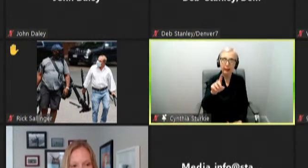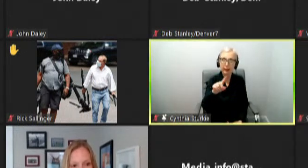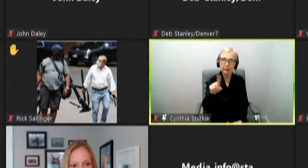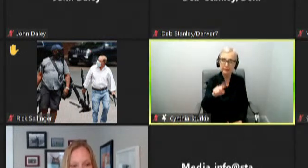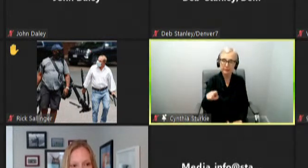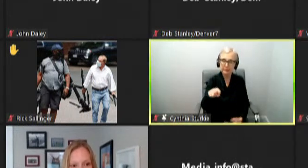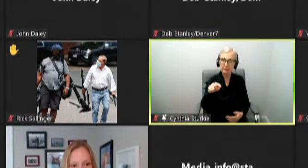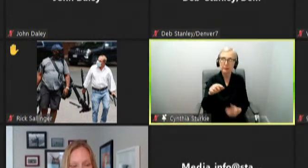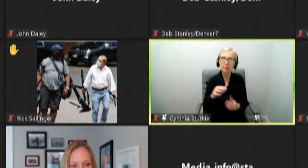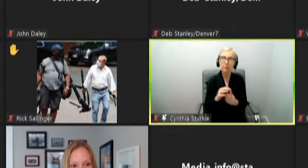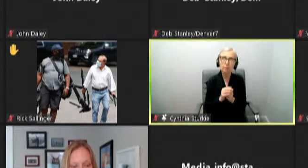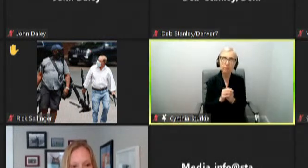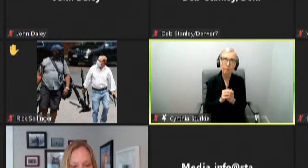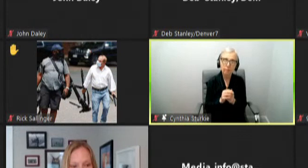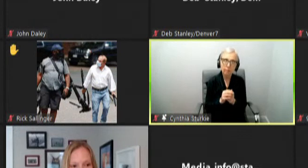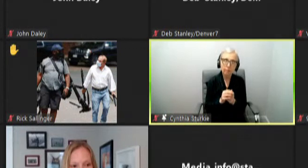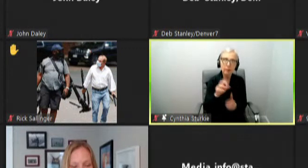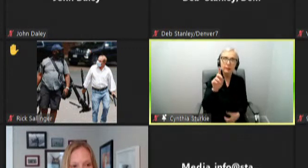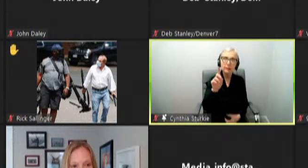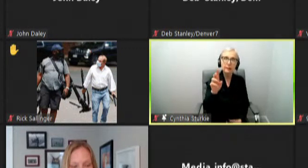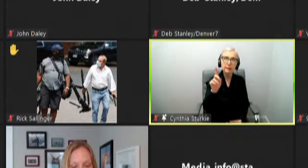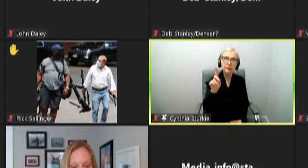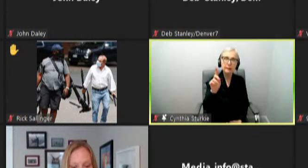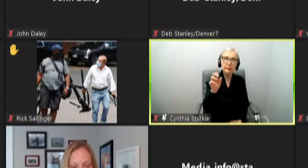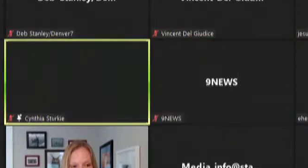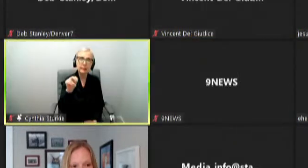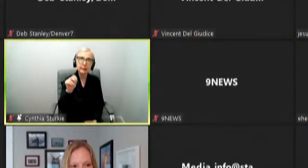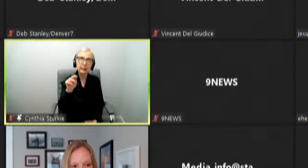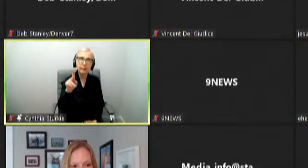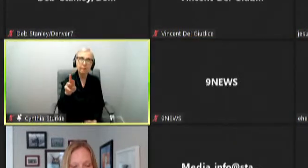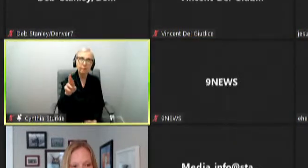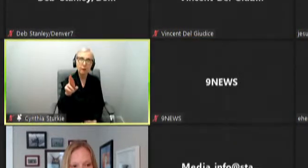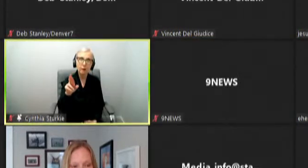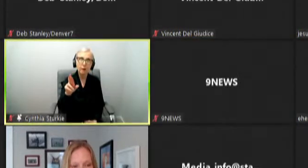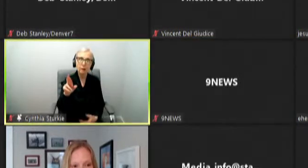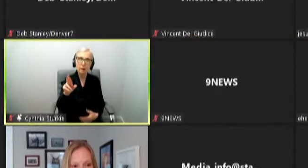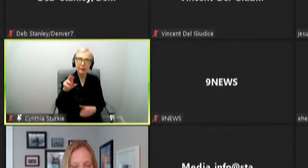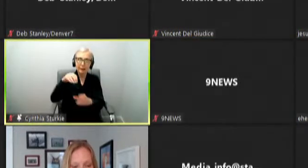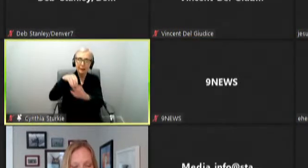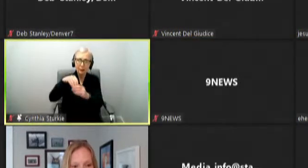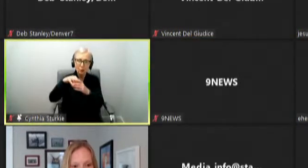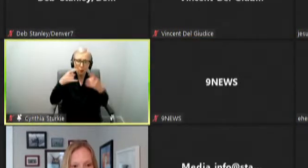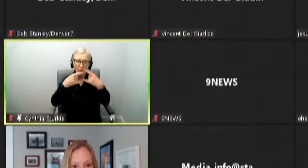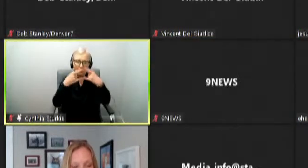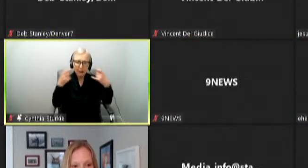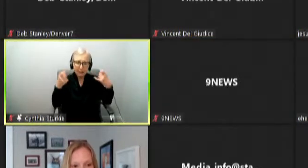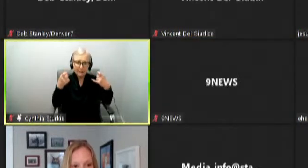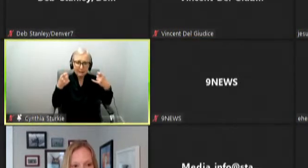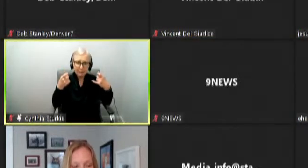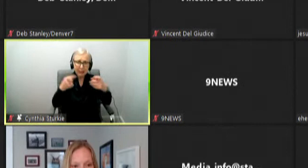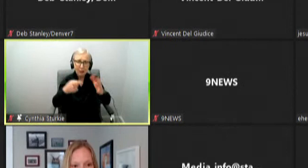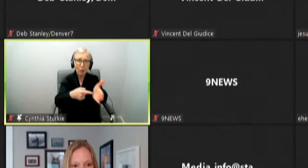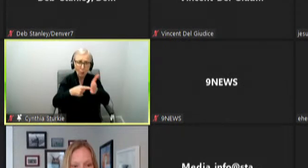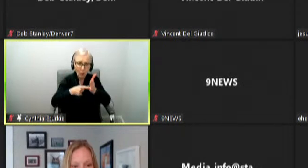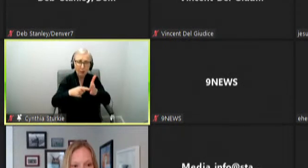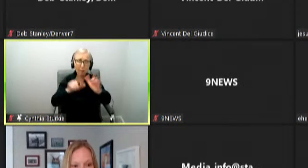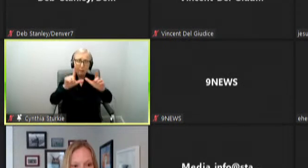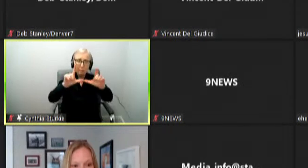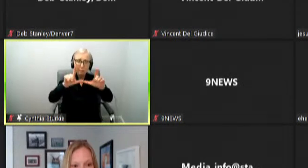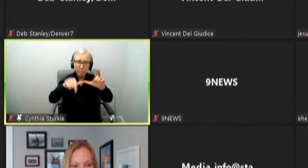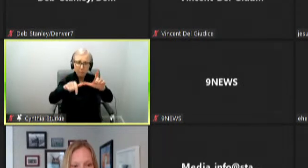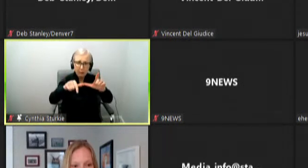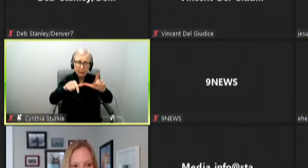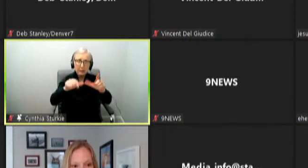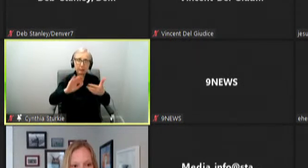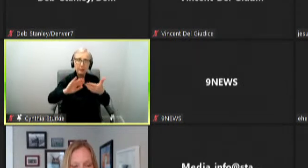Hi, this is Esteban Hernandez with Denverite. So Denver's indoor mask mandate expires next week, and I understand the city has